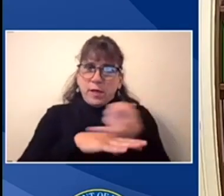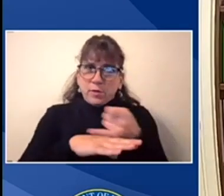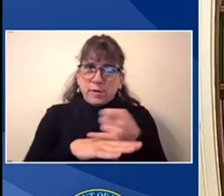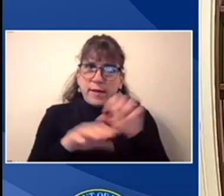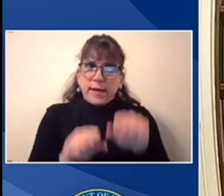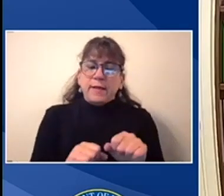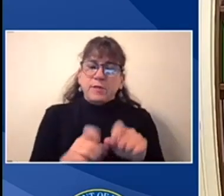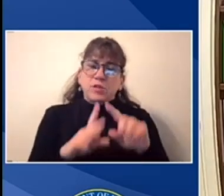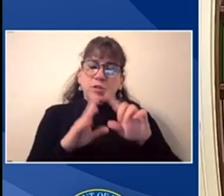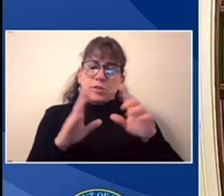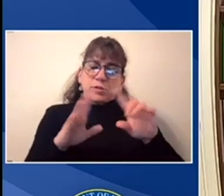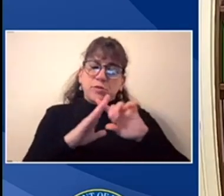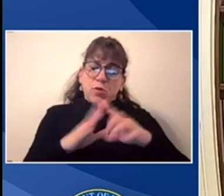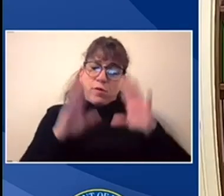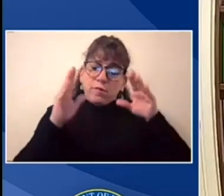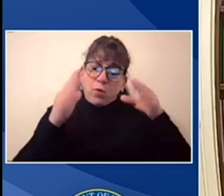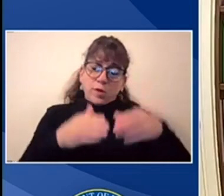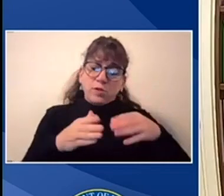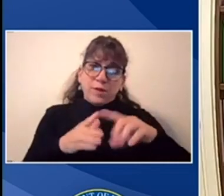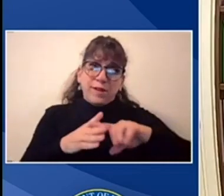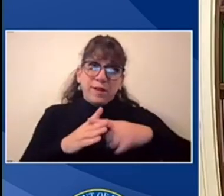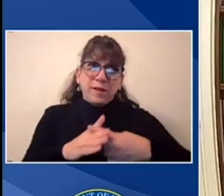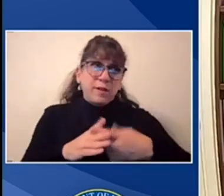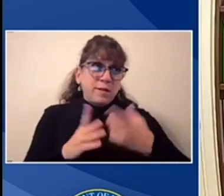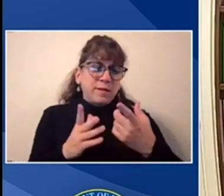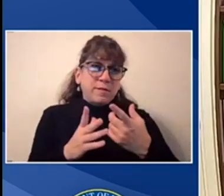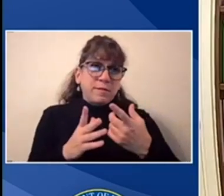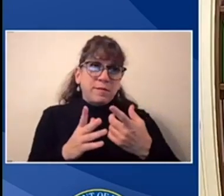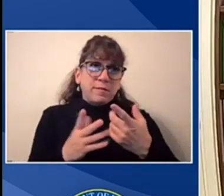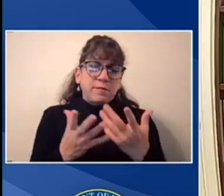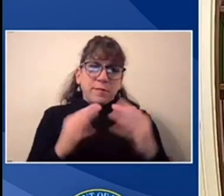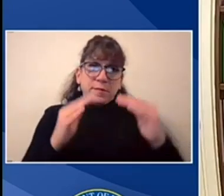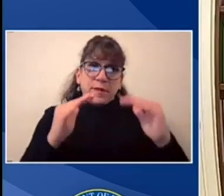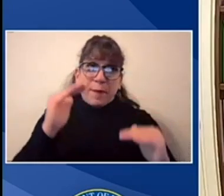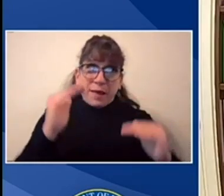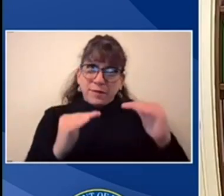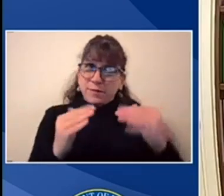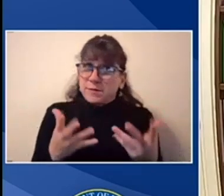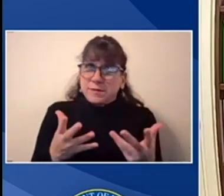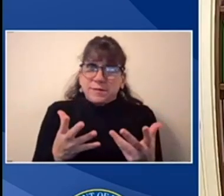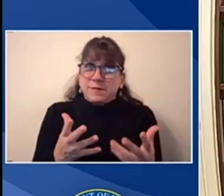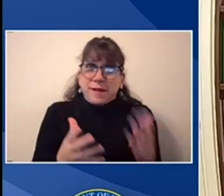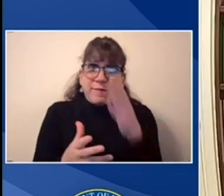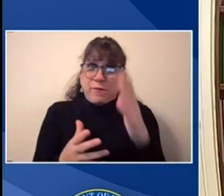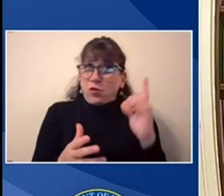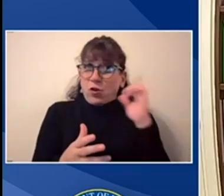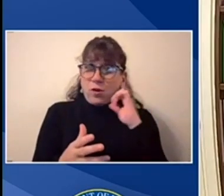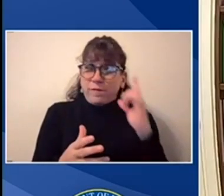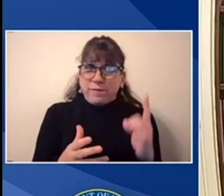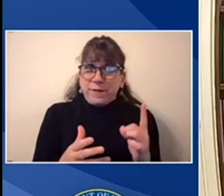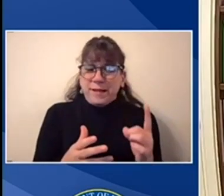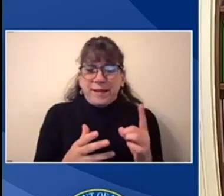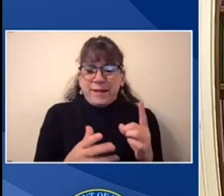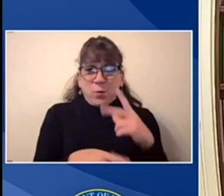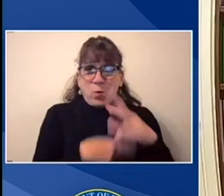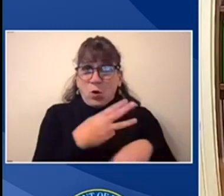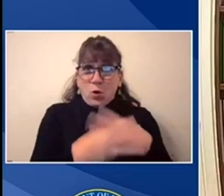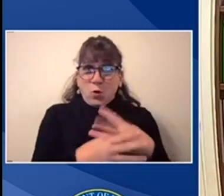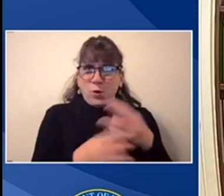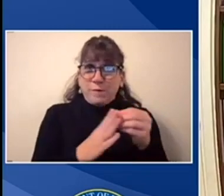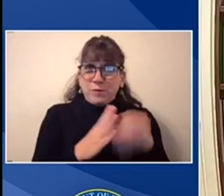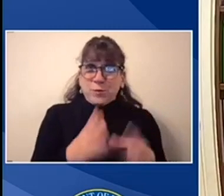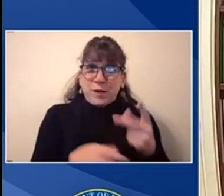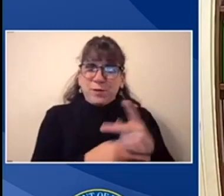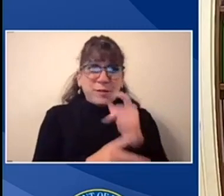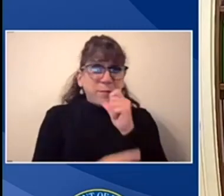principal within an 11-month window is like nothing I've ever heard of or experienced in the world of student loans. So I'm not sure